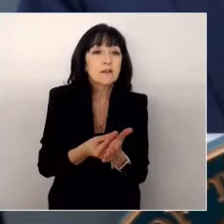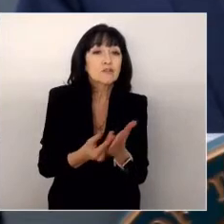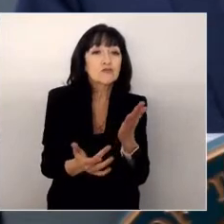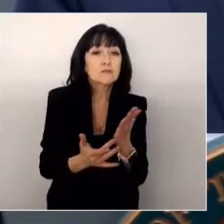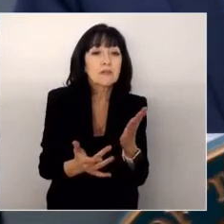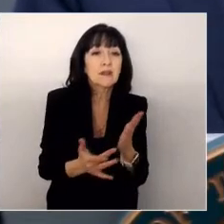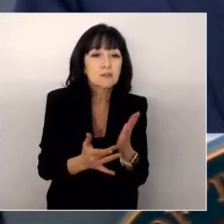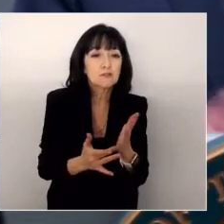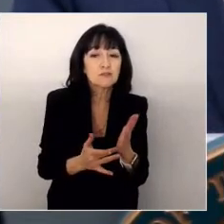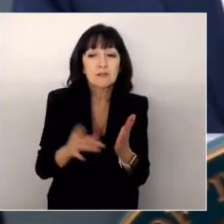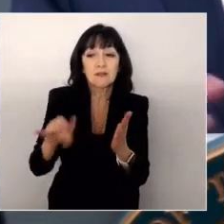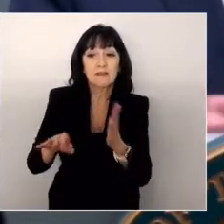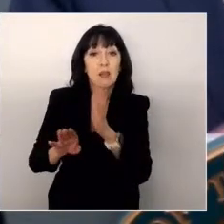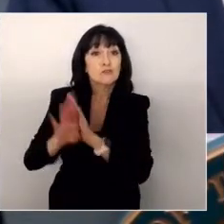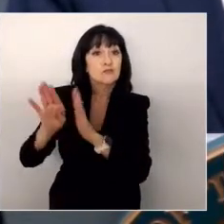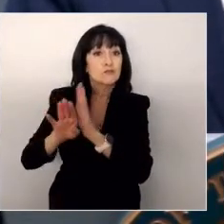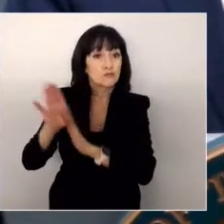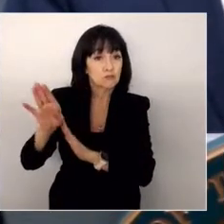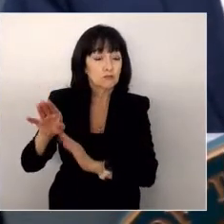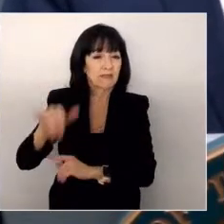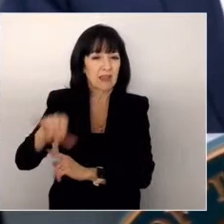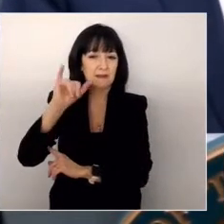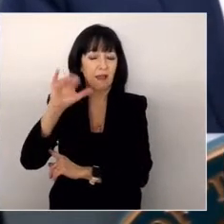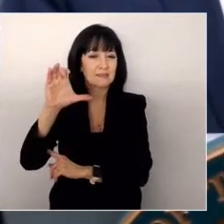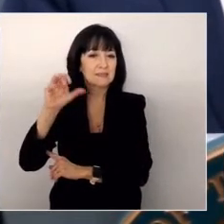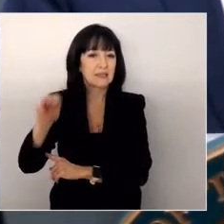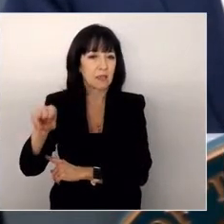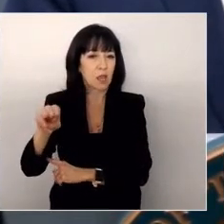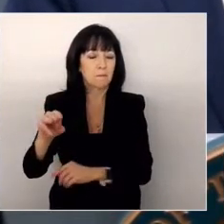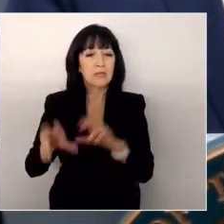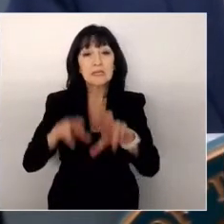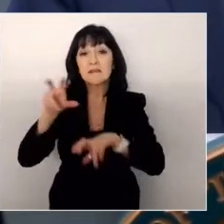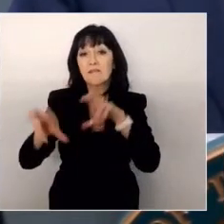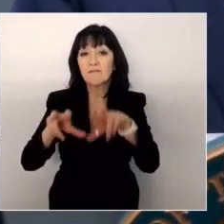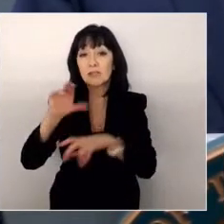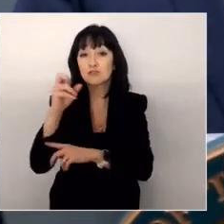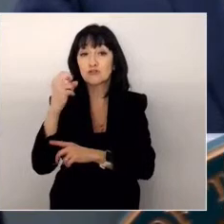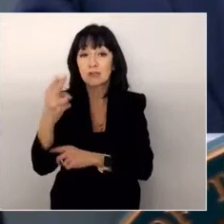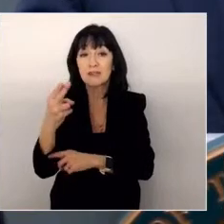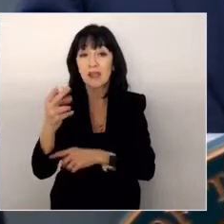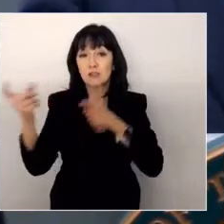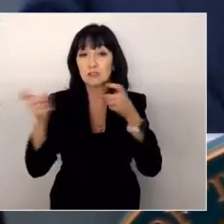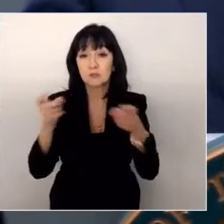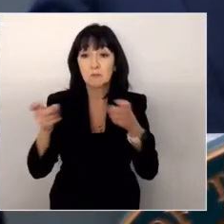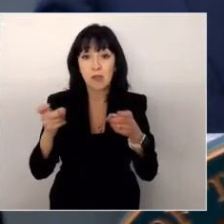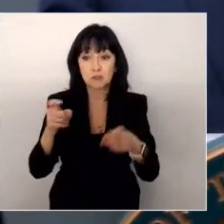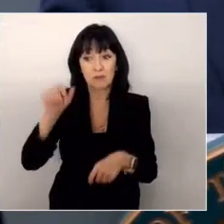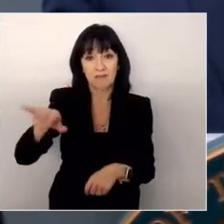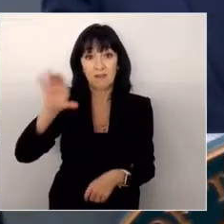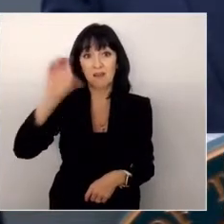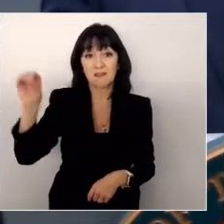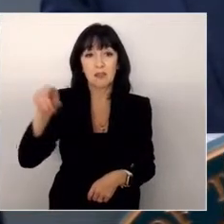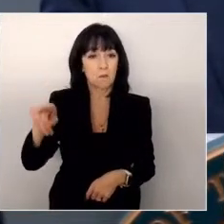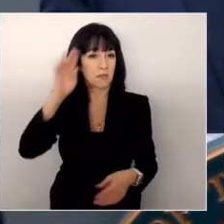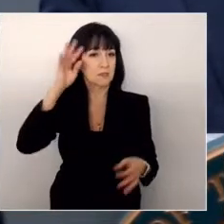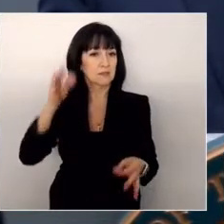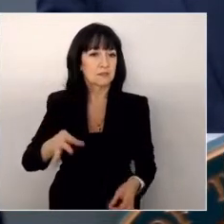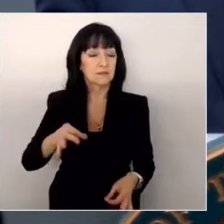Investor Cash Management, or ICM, announced that it would move its headquarters from Chicago to downtown